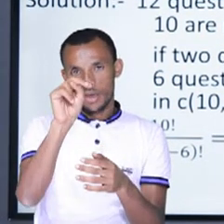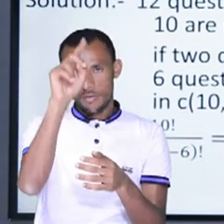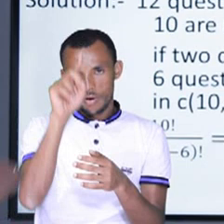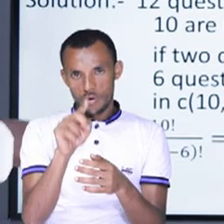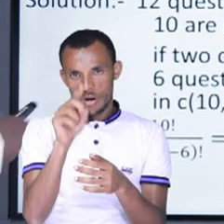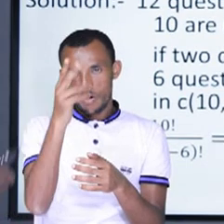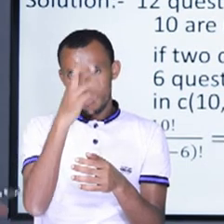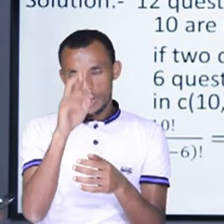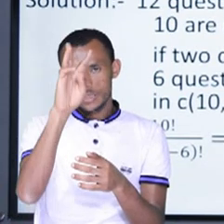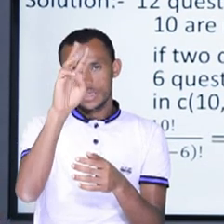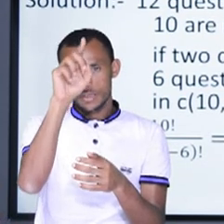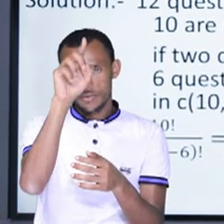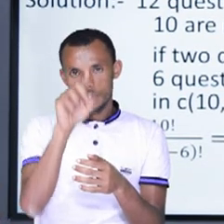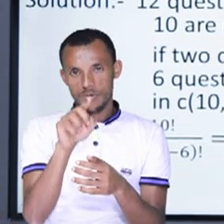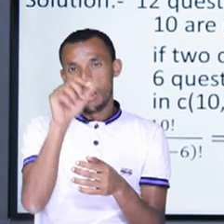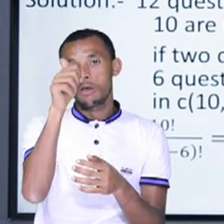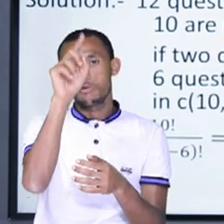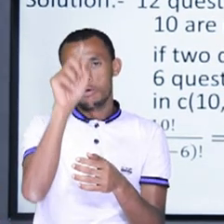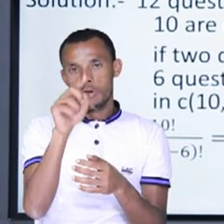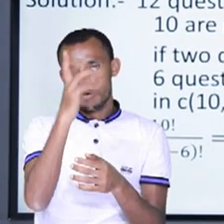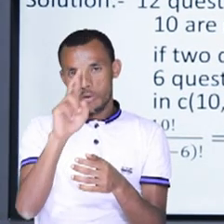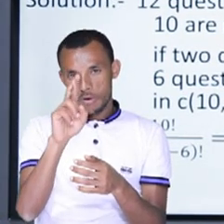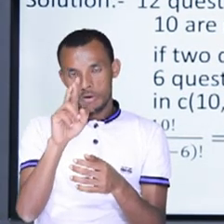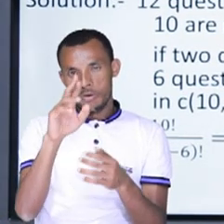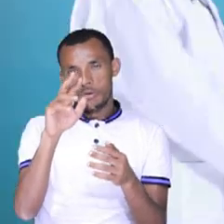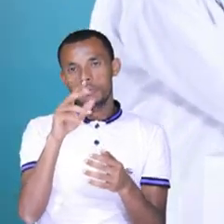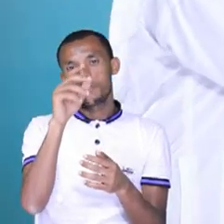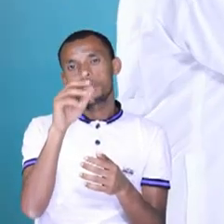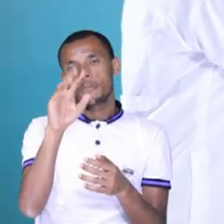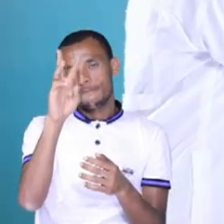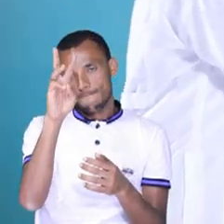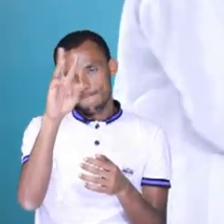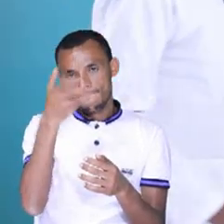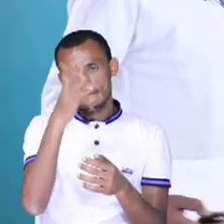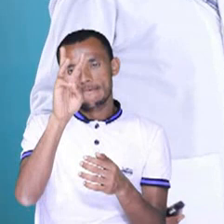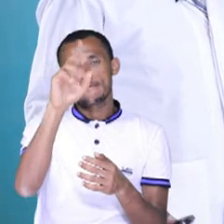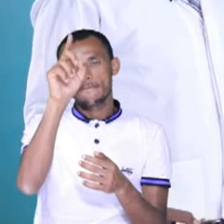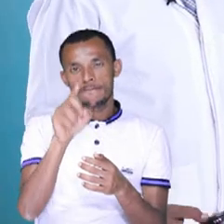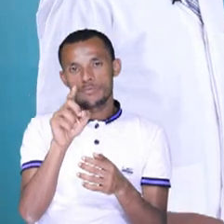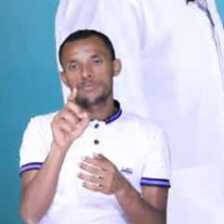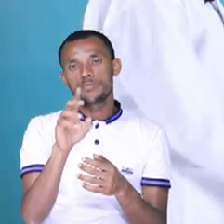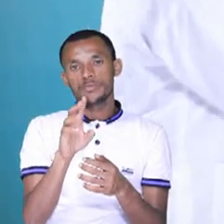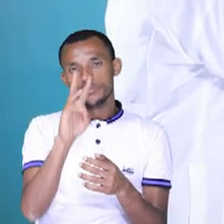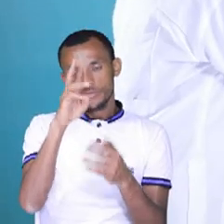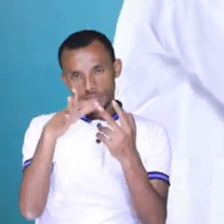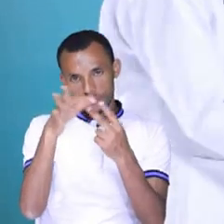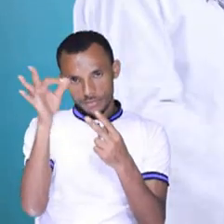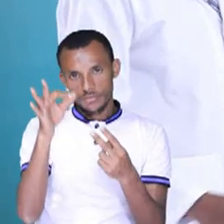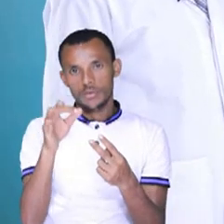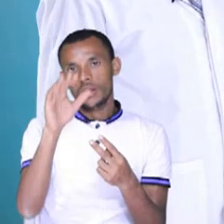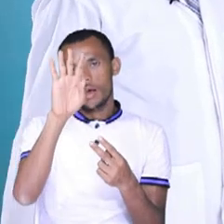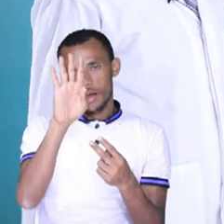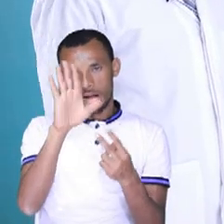over 6 factorial times 10 minus 6 factorial. 6 equations are what you are selecting. 4 of